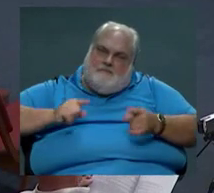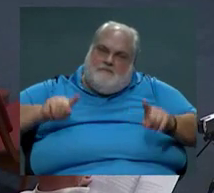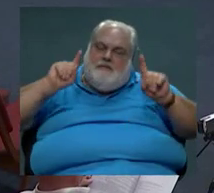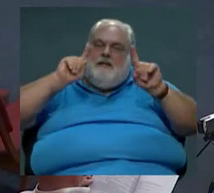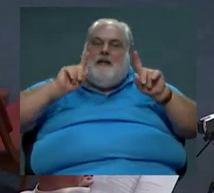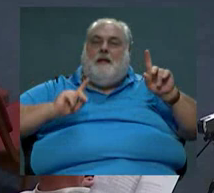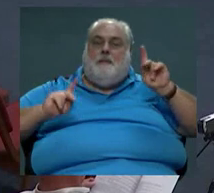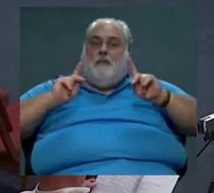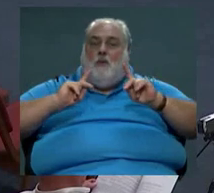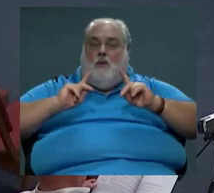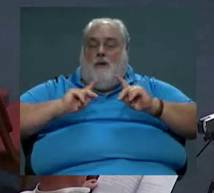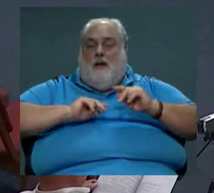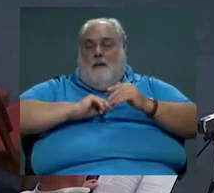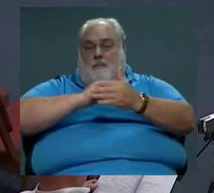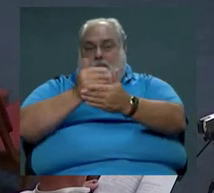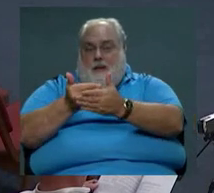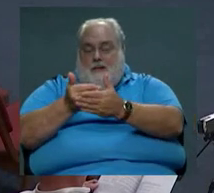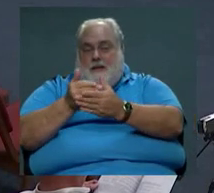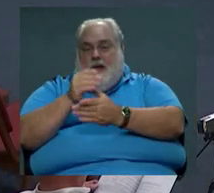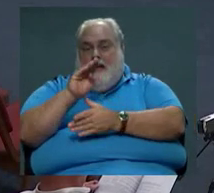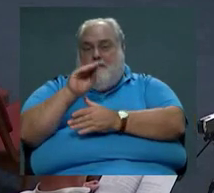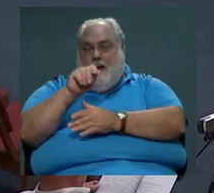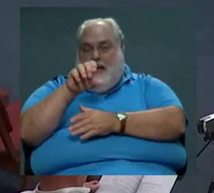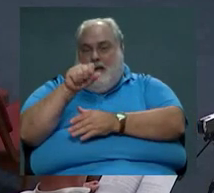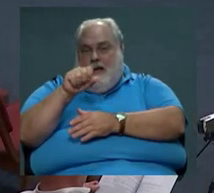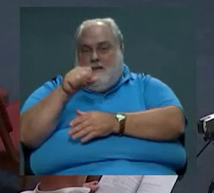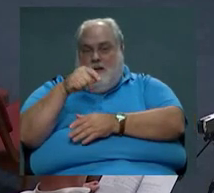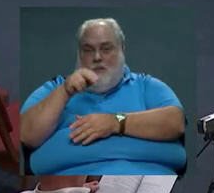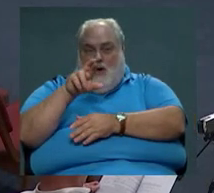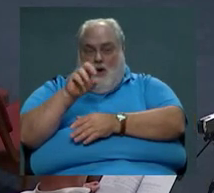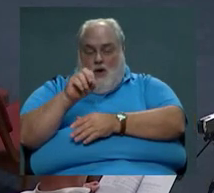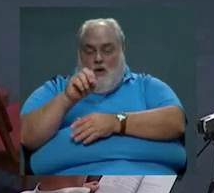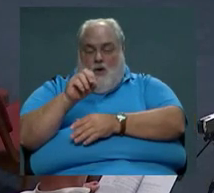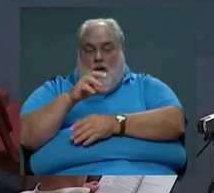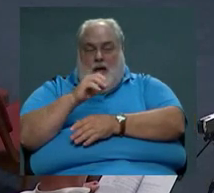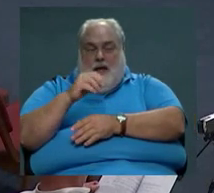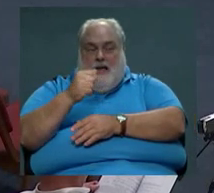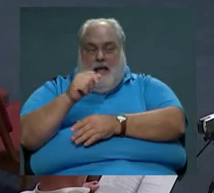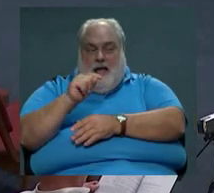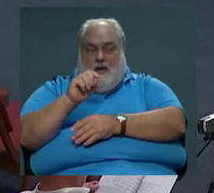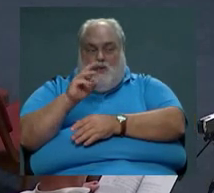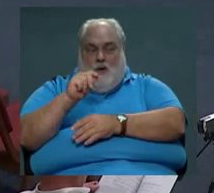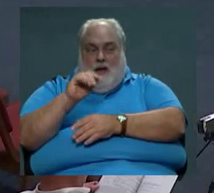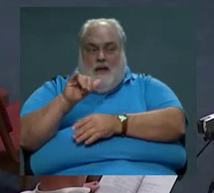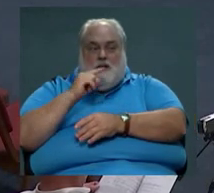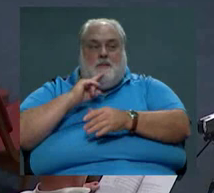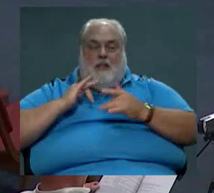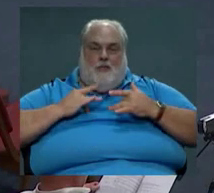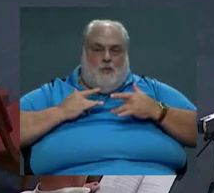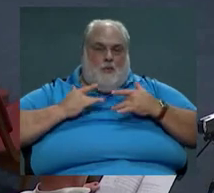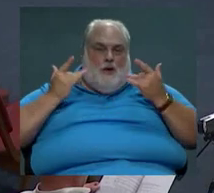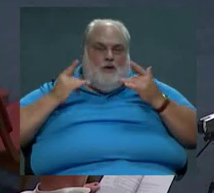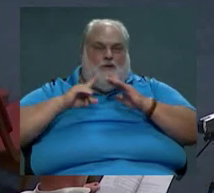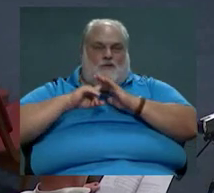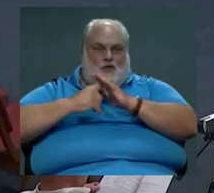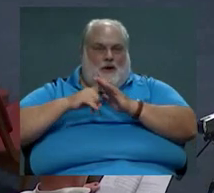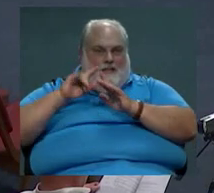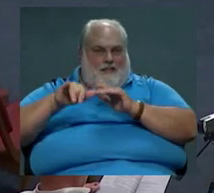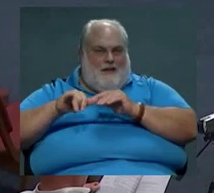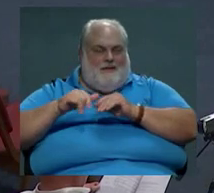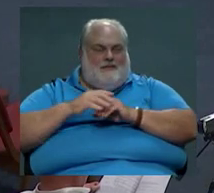individuals over to our shopping at Bass Pro and Gateway Town Center. So I'm excited about getting this started. Thank